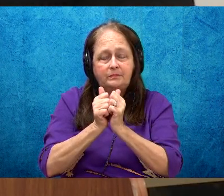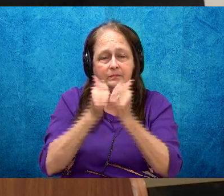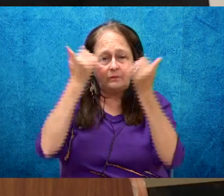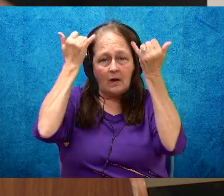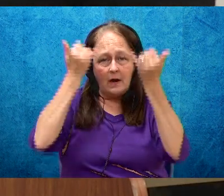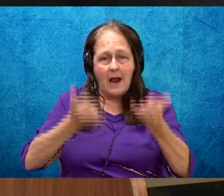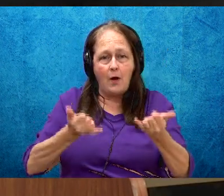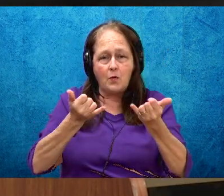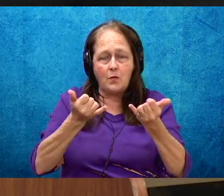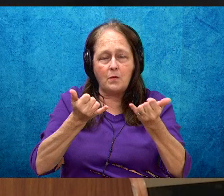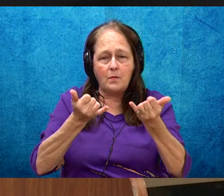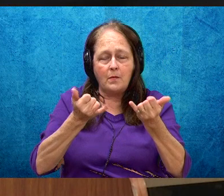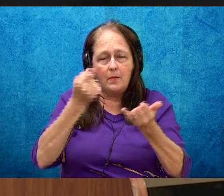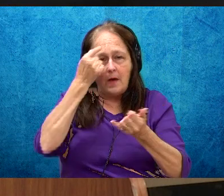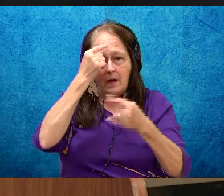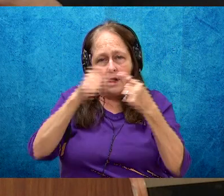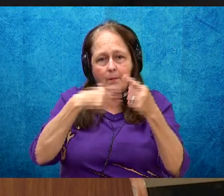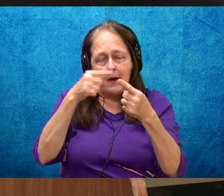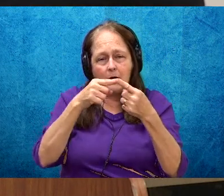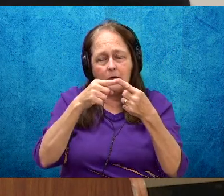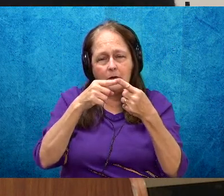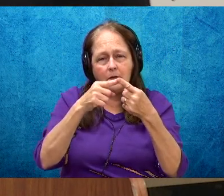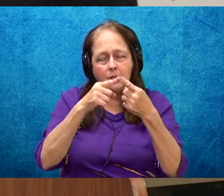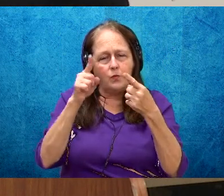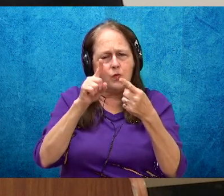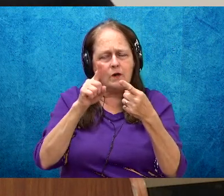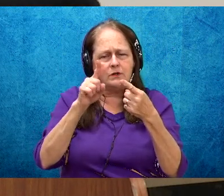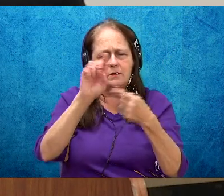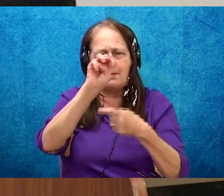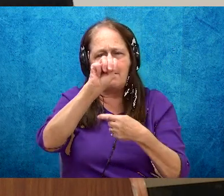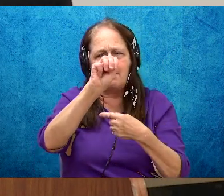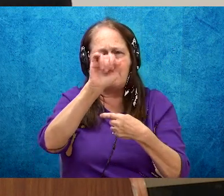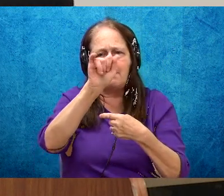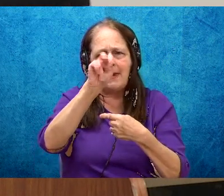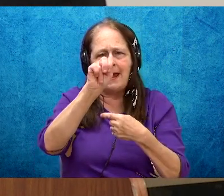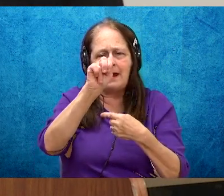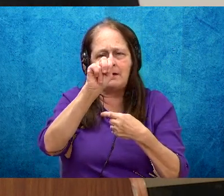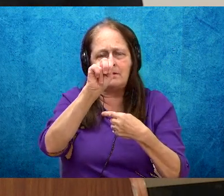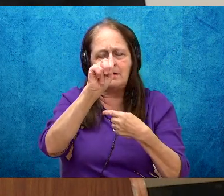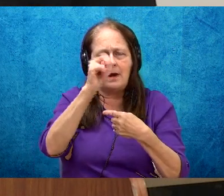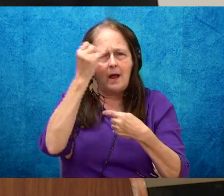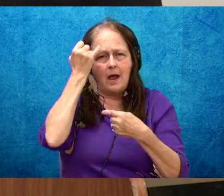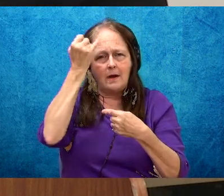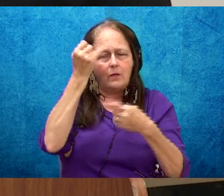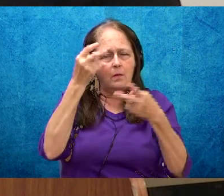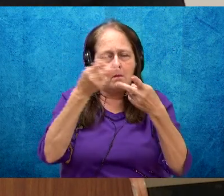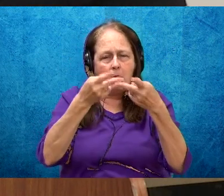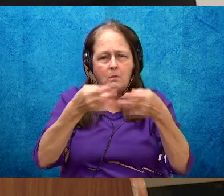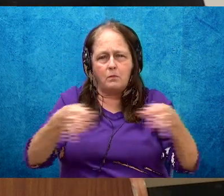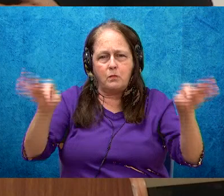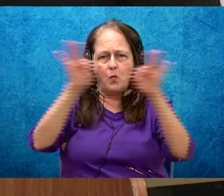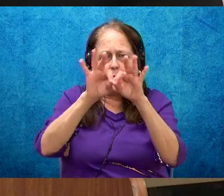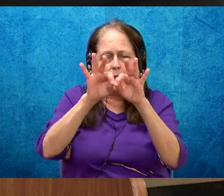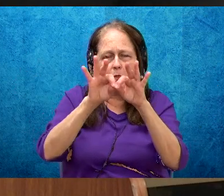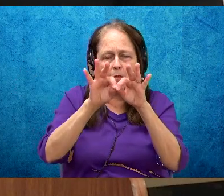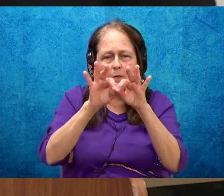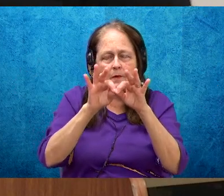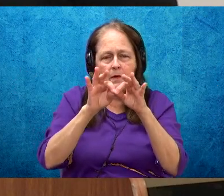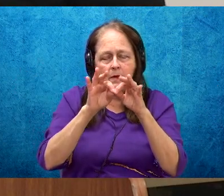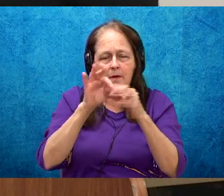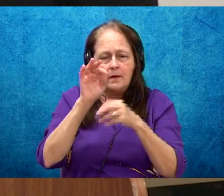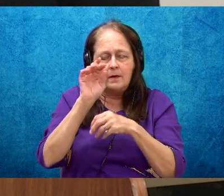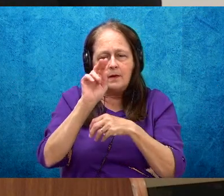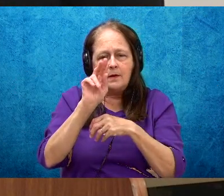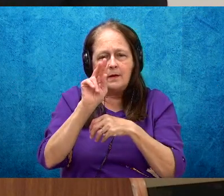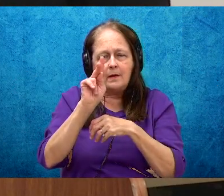Now, let's think about it. What's the main idea for this text? What is this mostly about? Is it that Karen and William